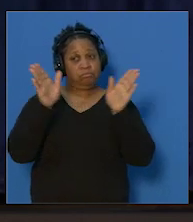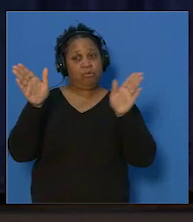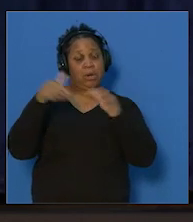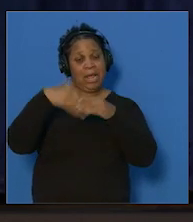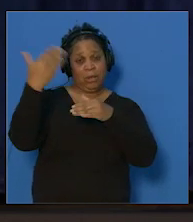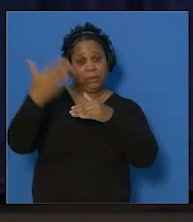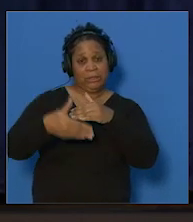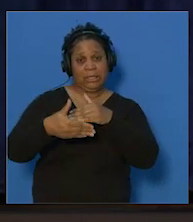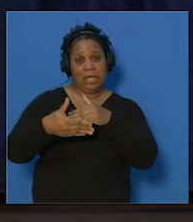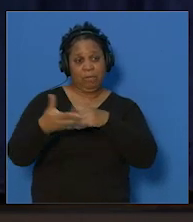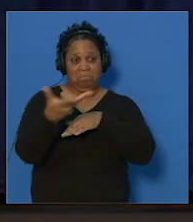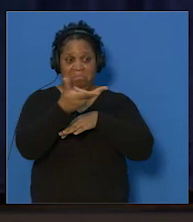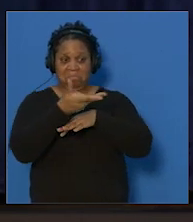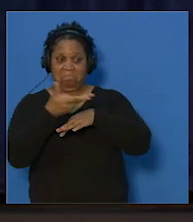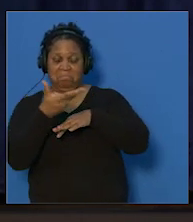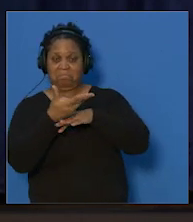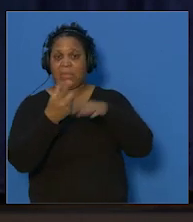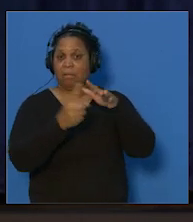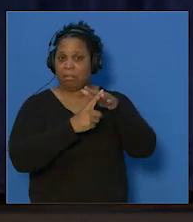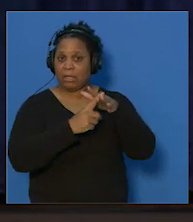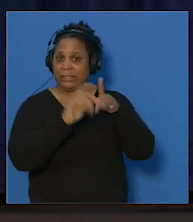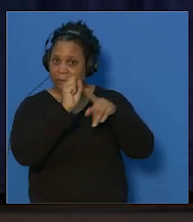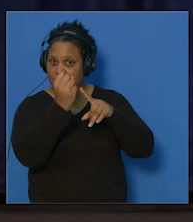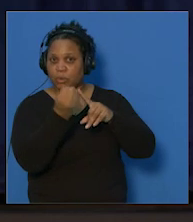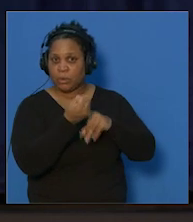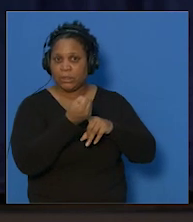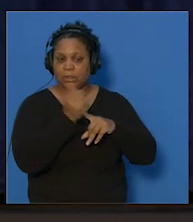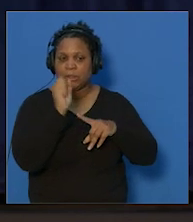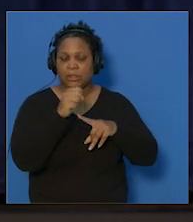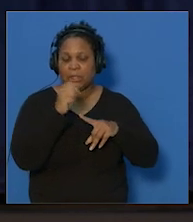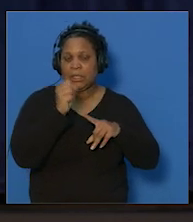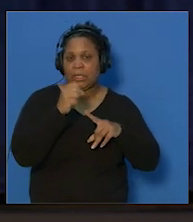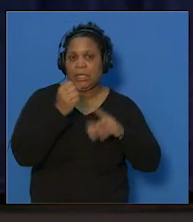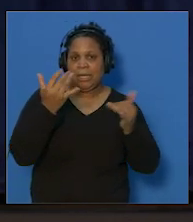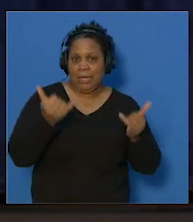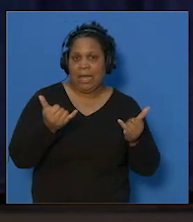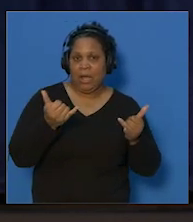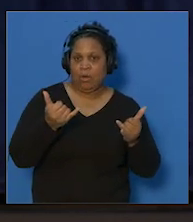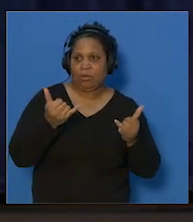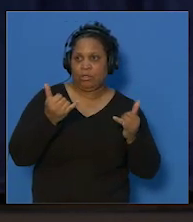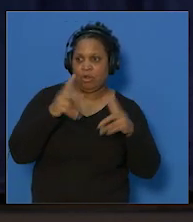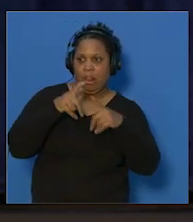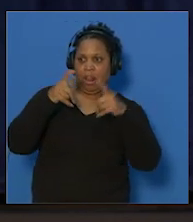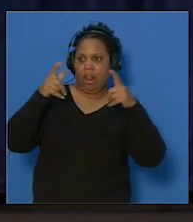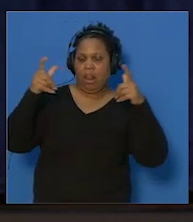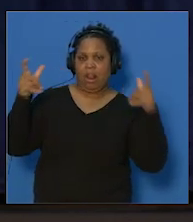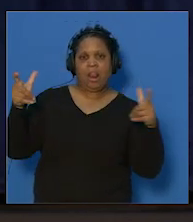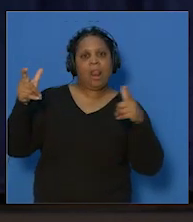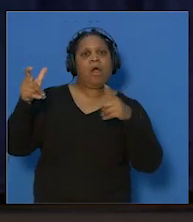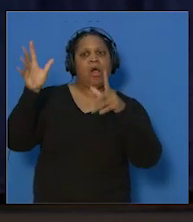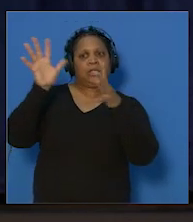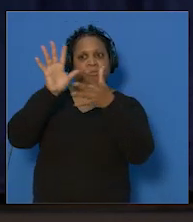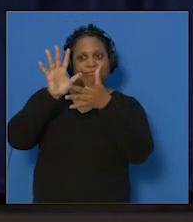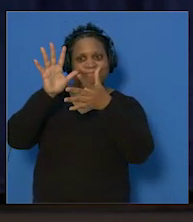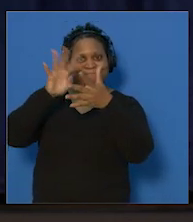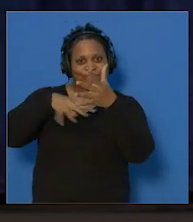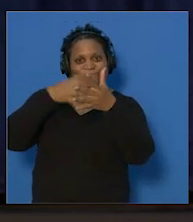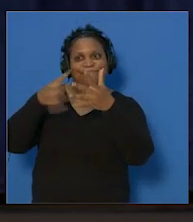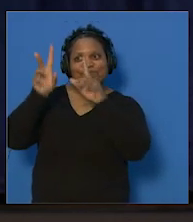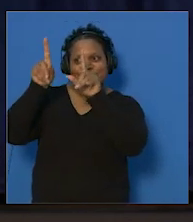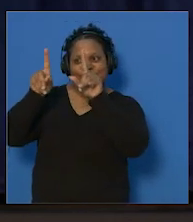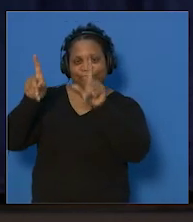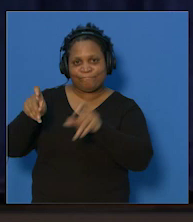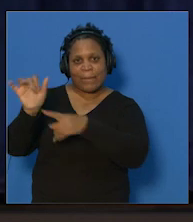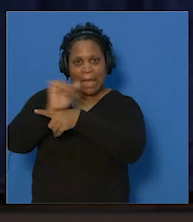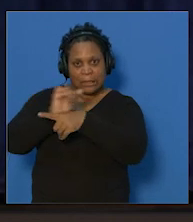outside of those 3 particular cases and instances, and if you look at the very large screening exercise that has been done on